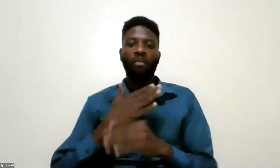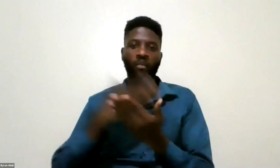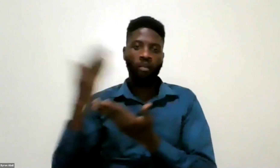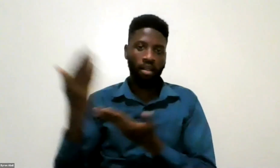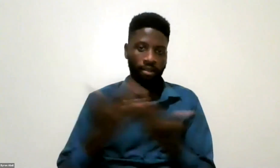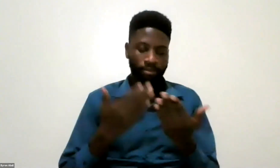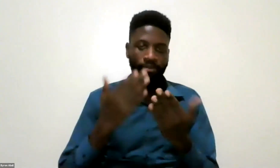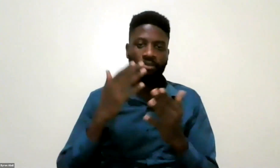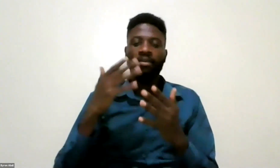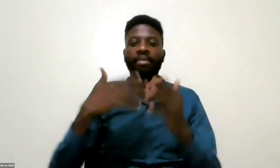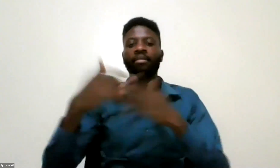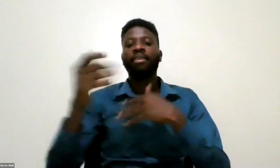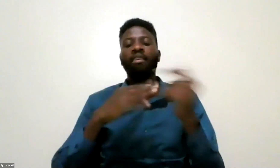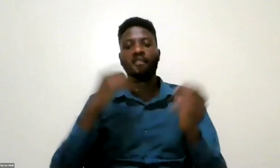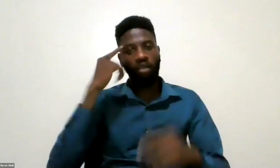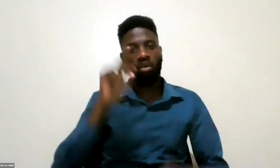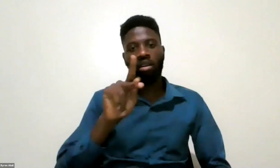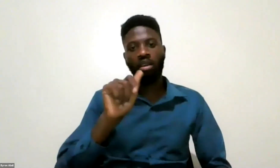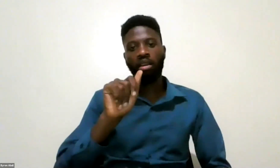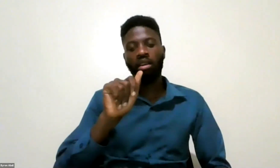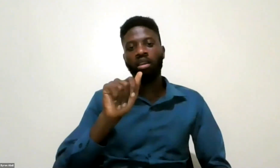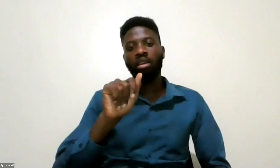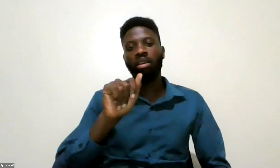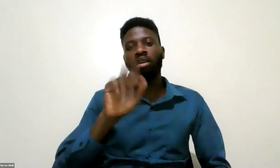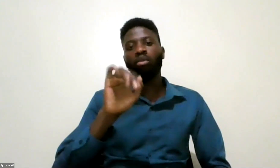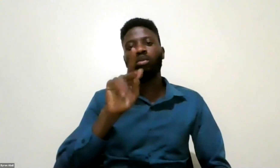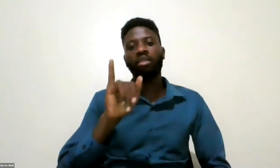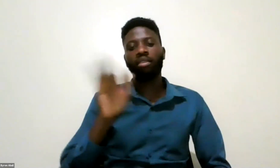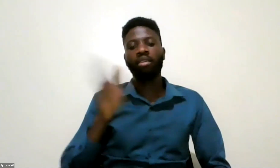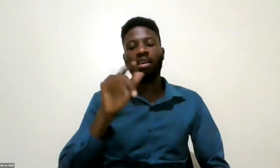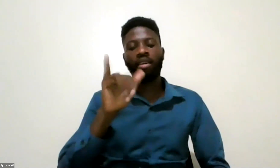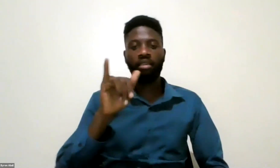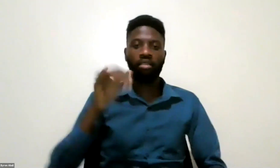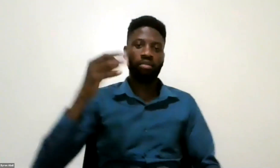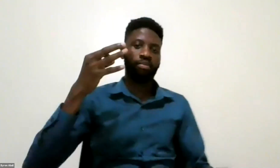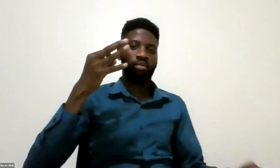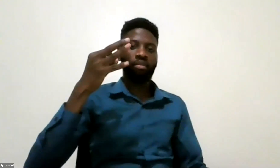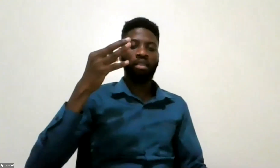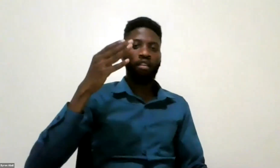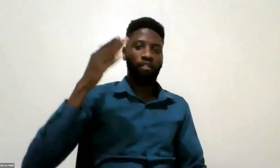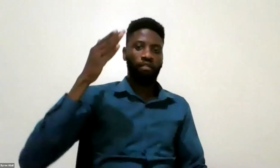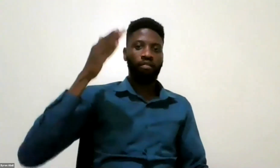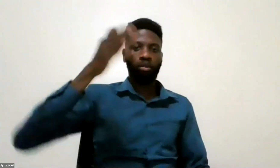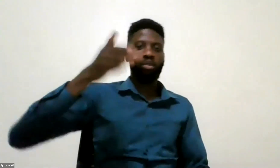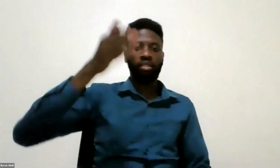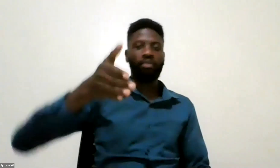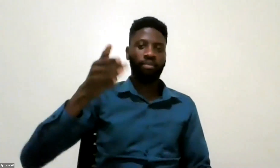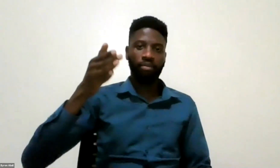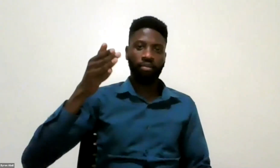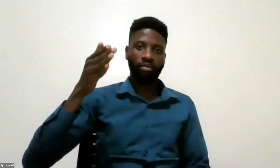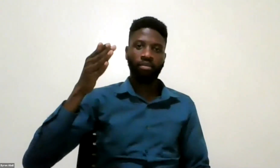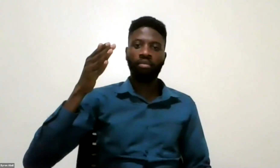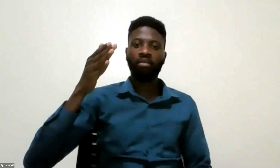sign for Karaoke Ngari on that day. Future Makers. Can we all try it?